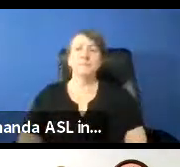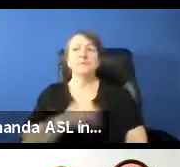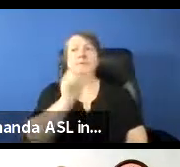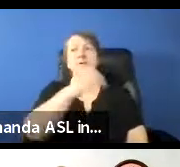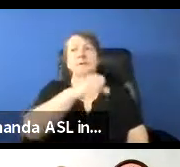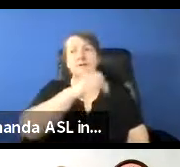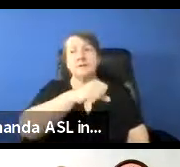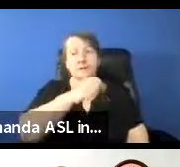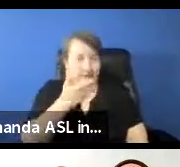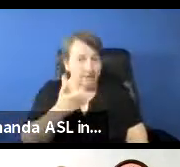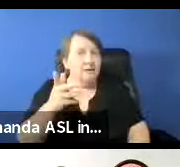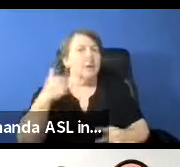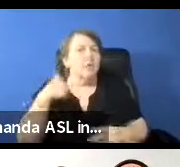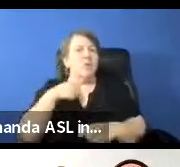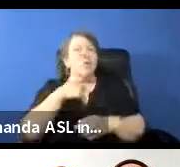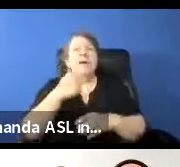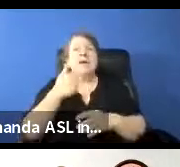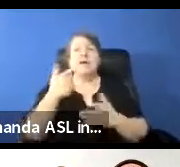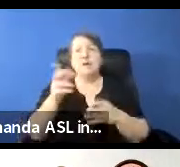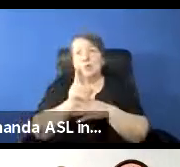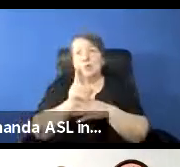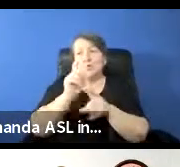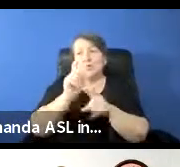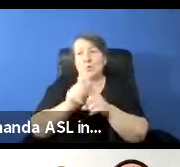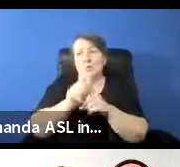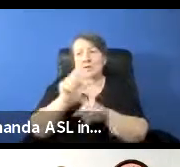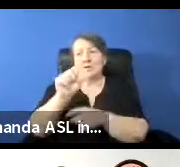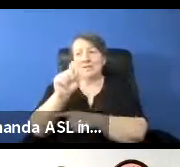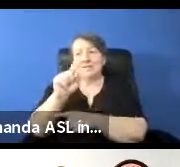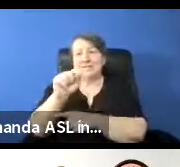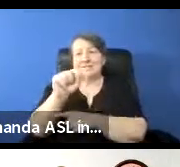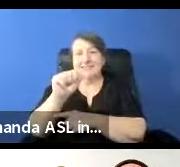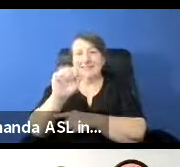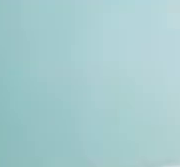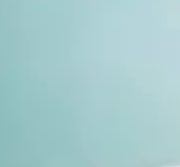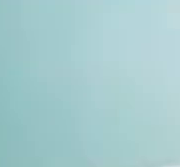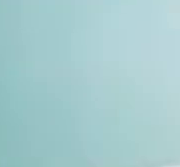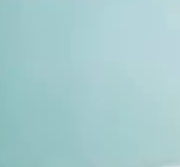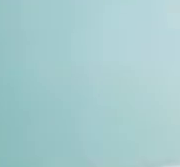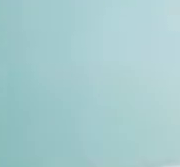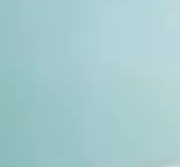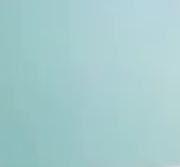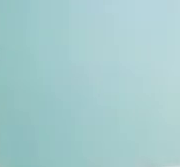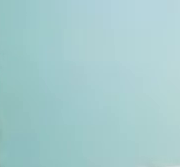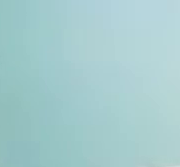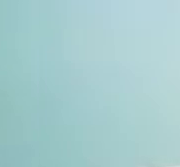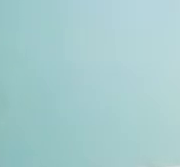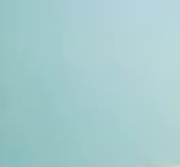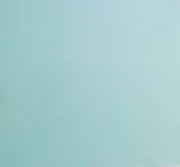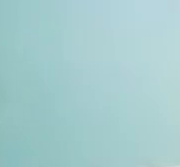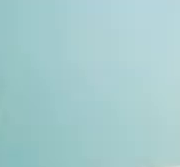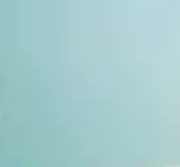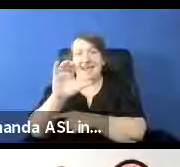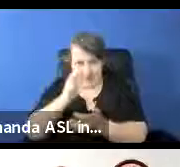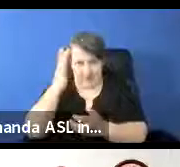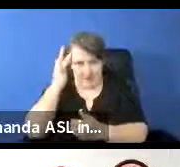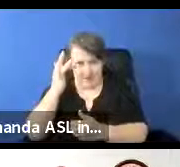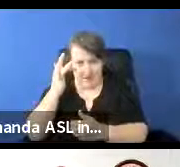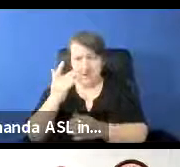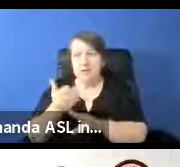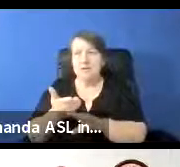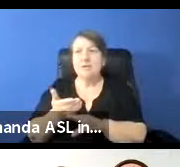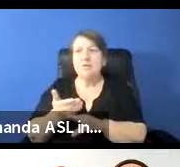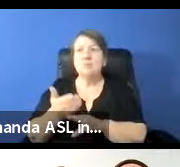Sure. When we use the terminology stacked, it's frankly sort of confusing because the